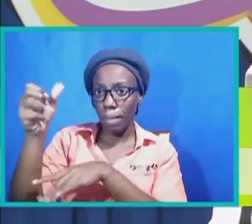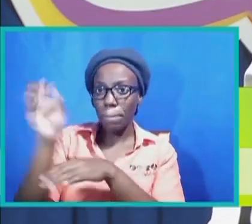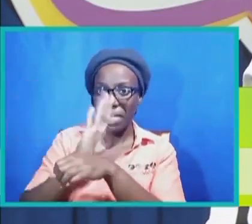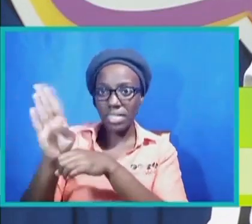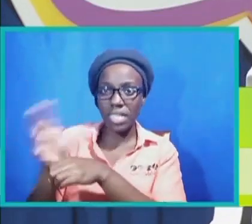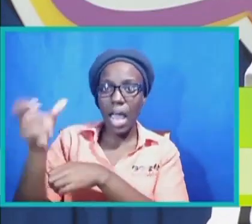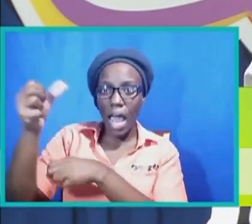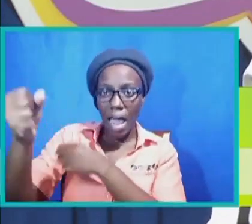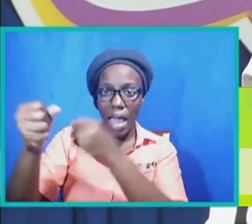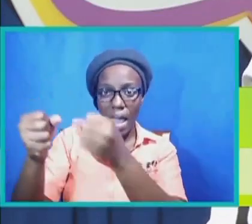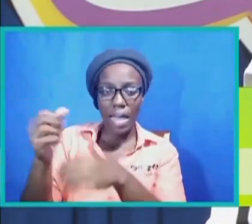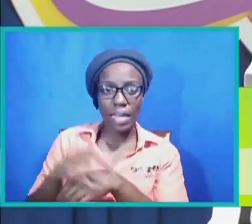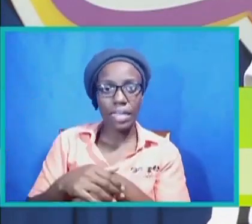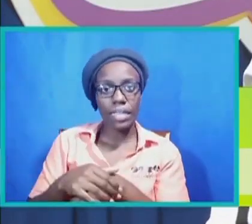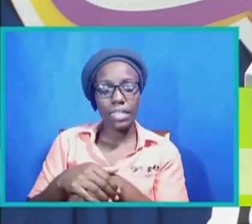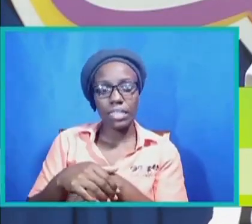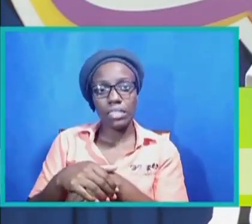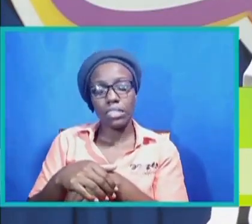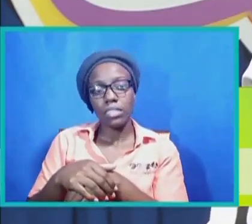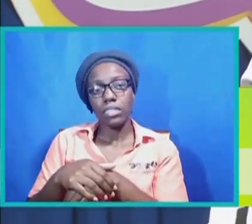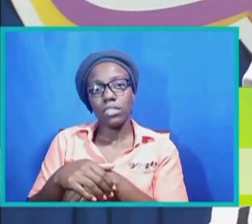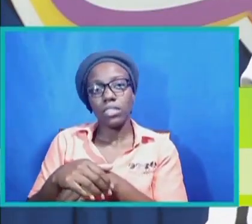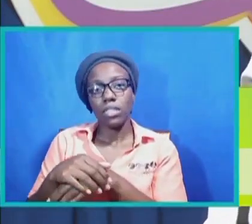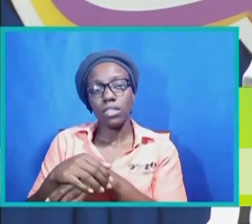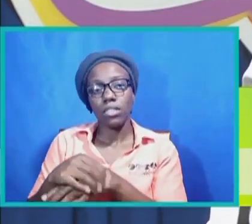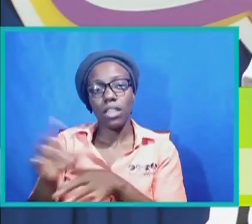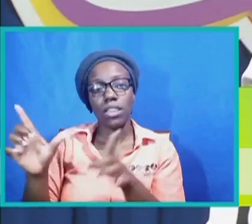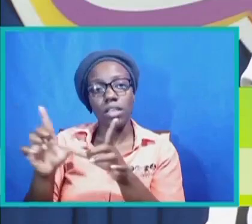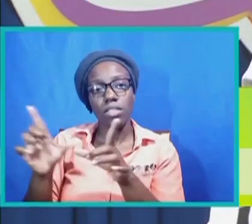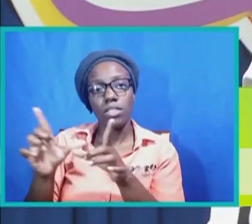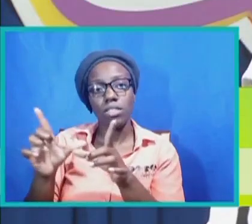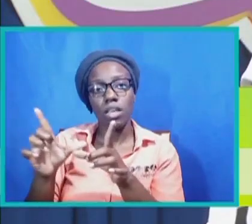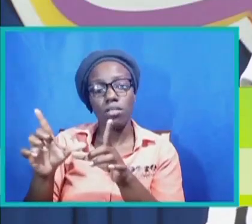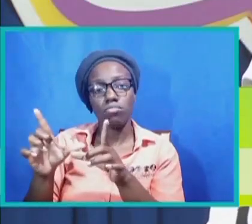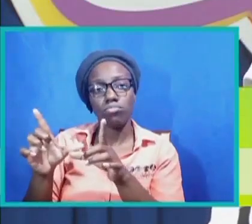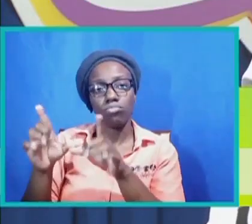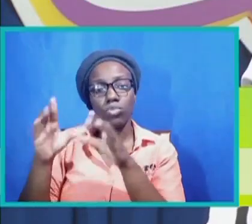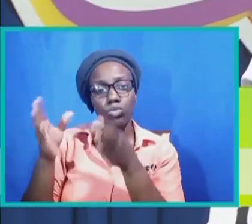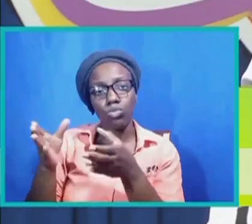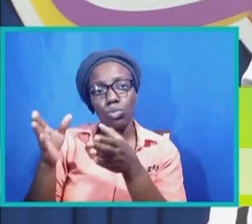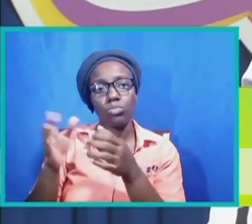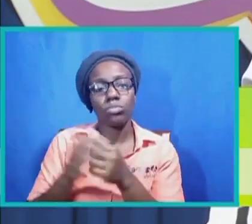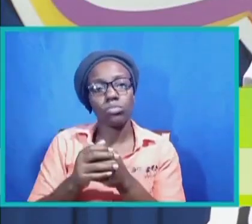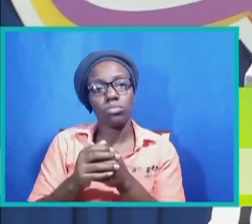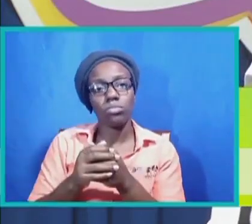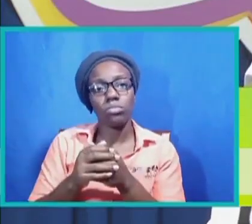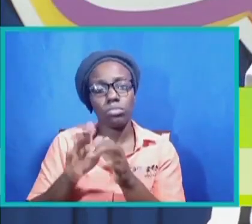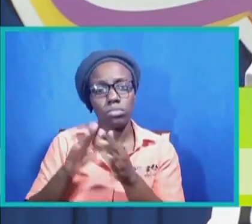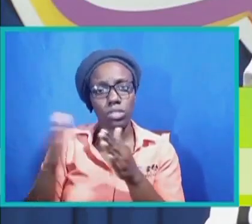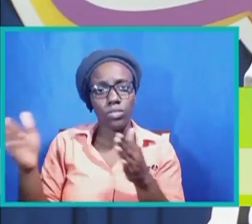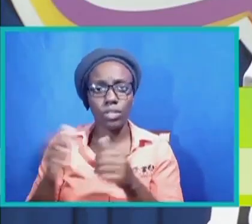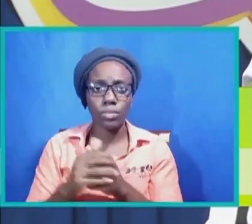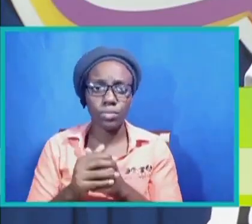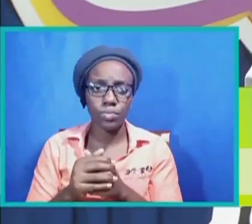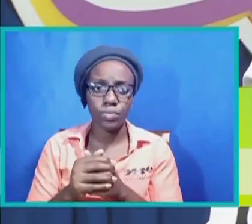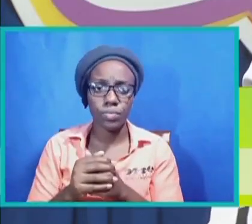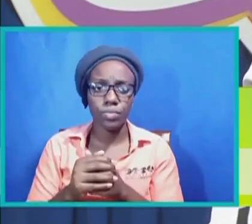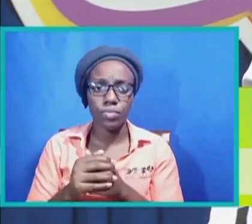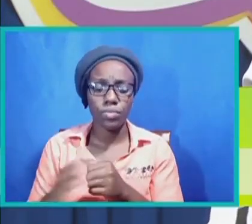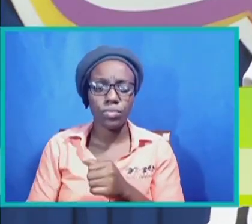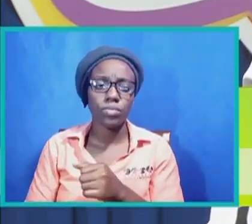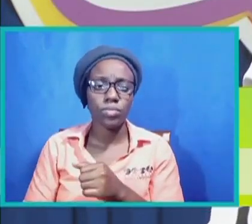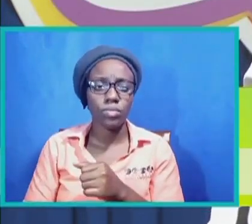bodies, Ministry of Education, they sit as part of the college's curriculum framework. and they routinely look